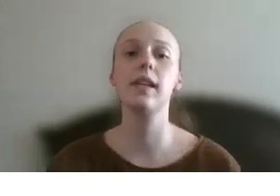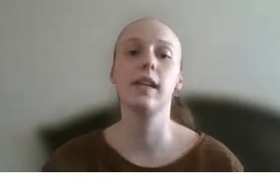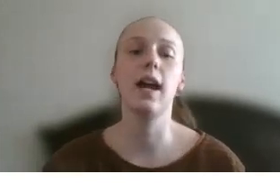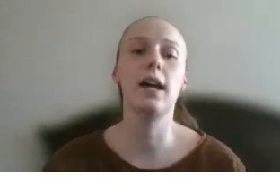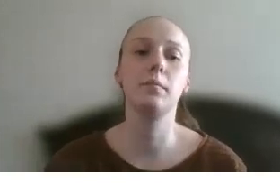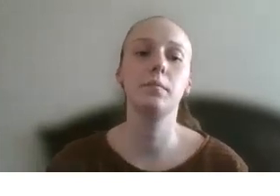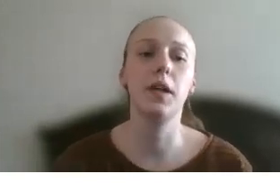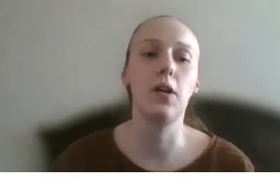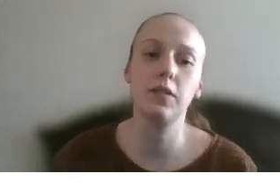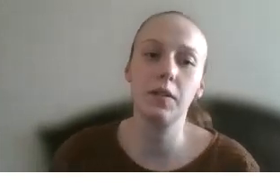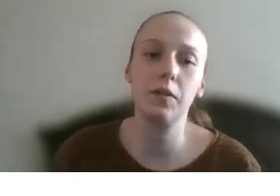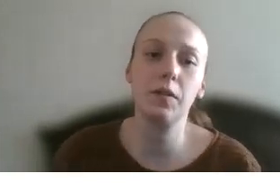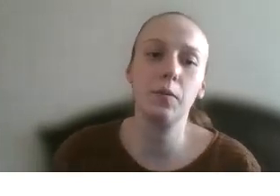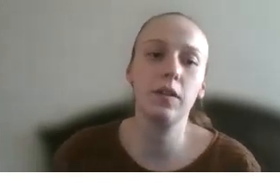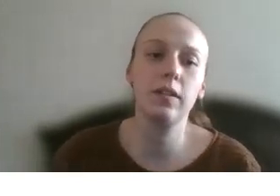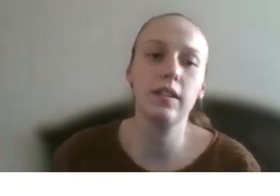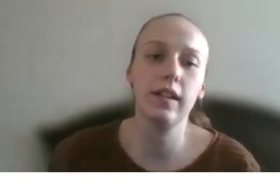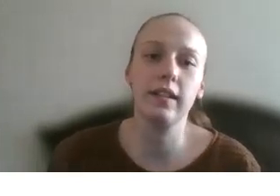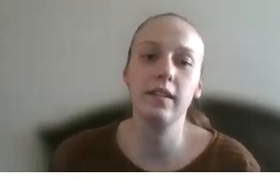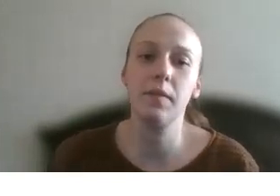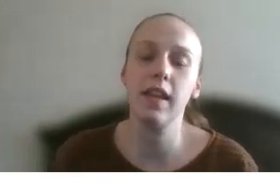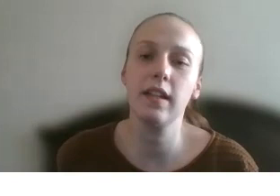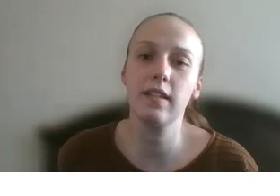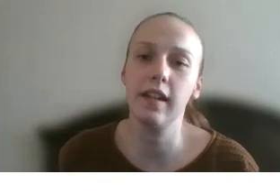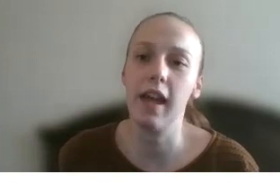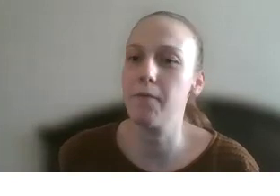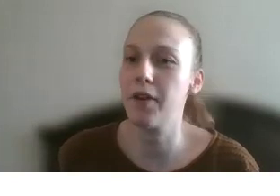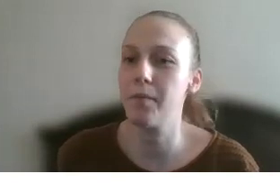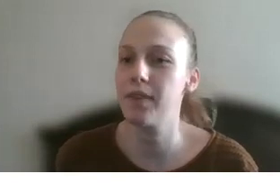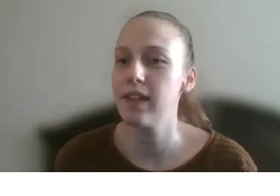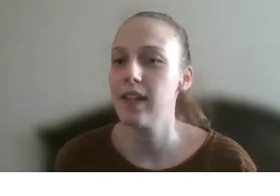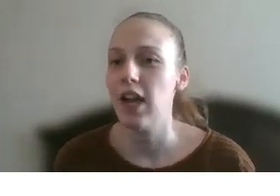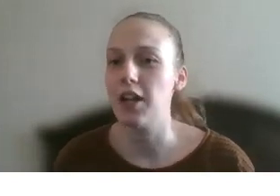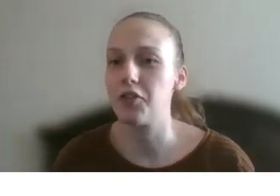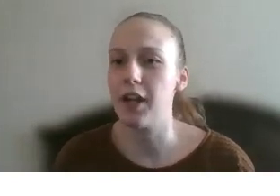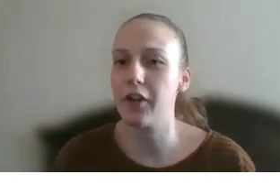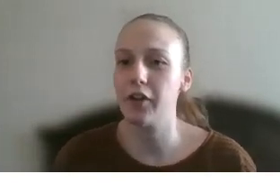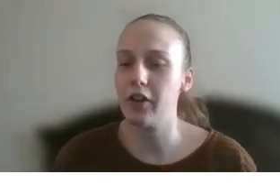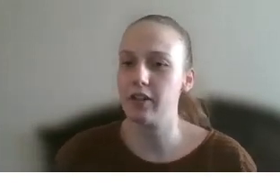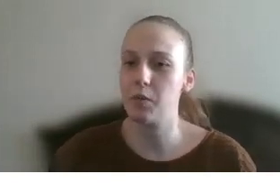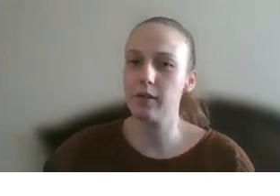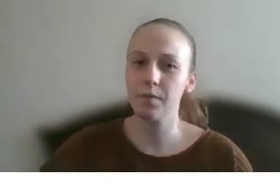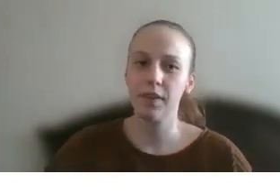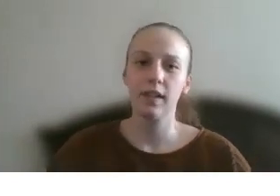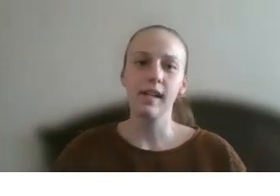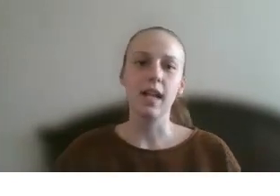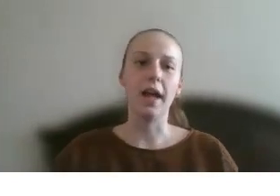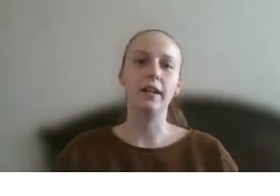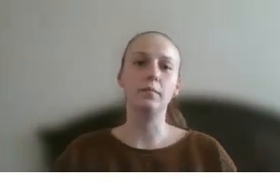last week, but also we'll discuss some things that came from a training earlier as